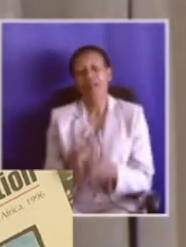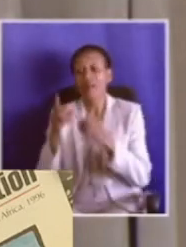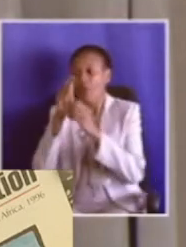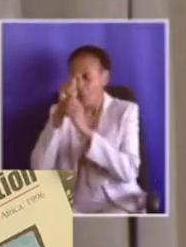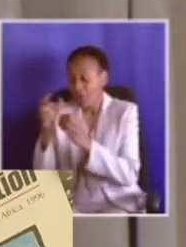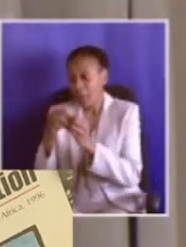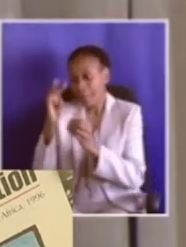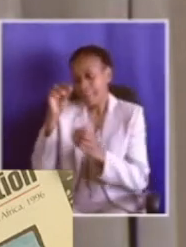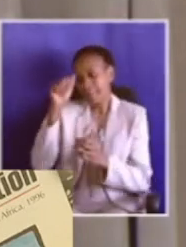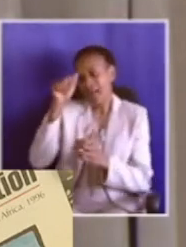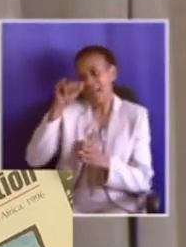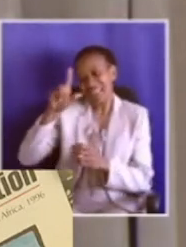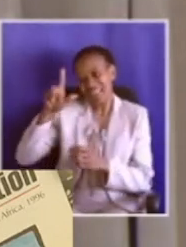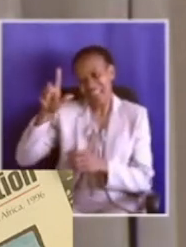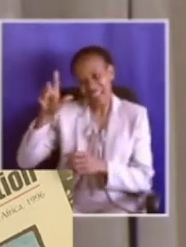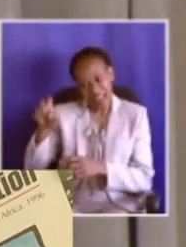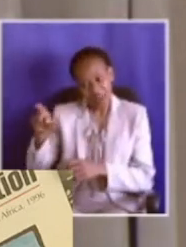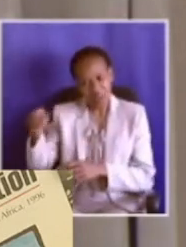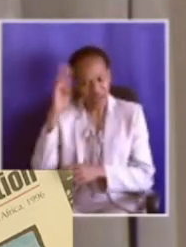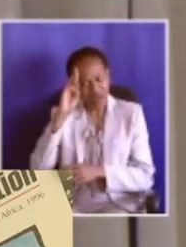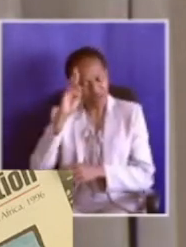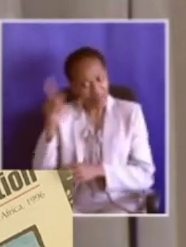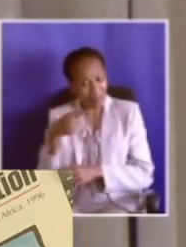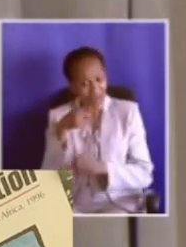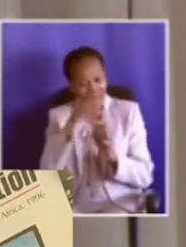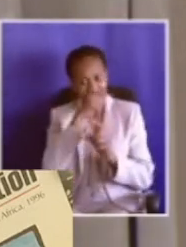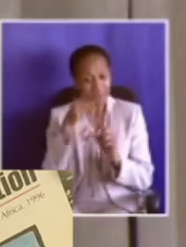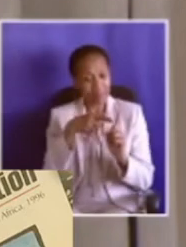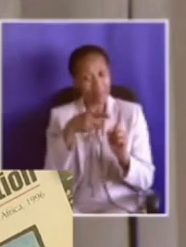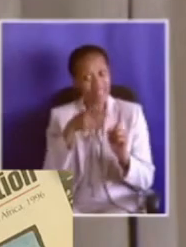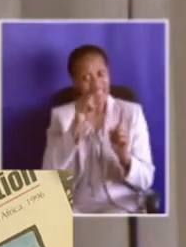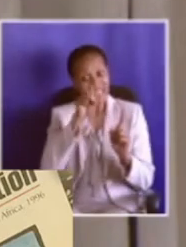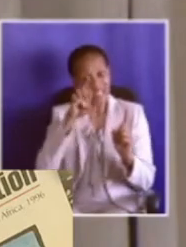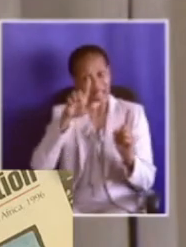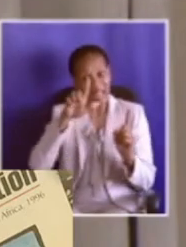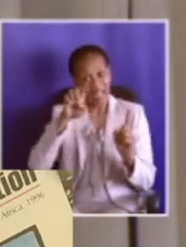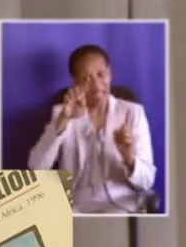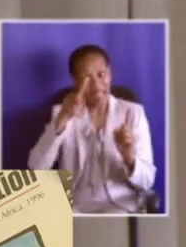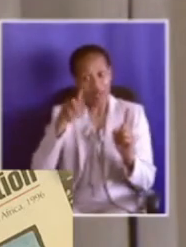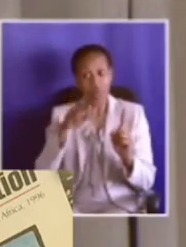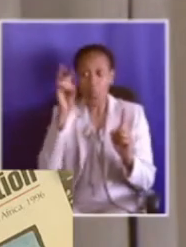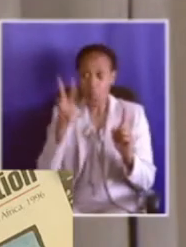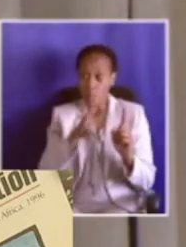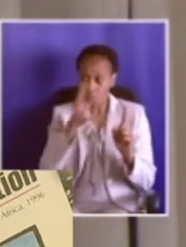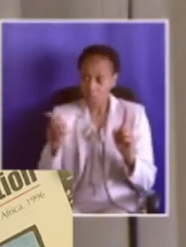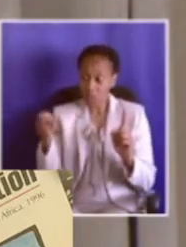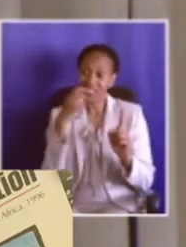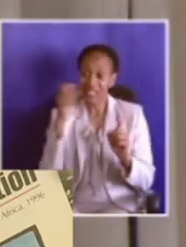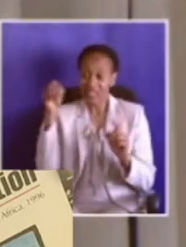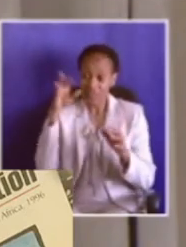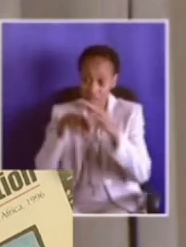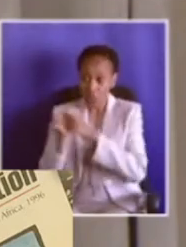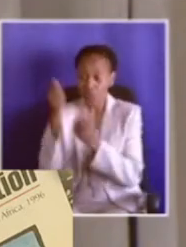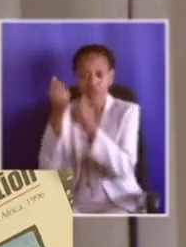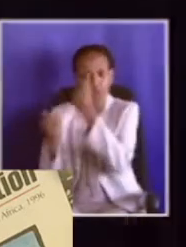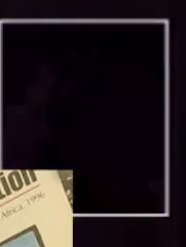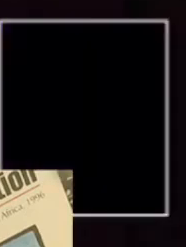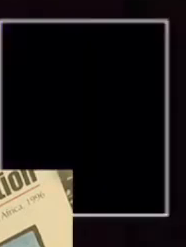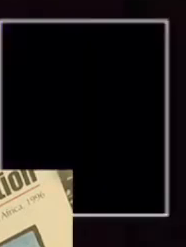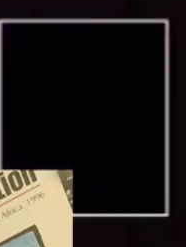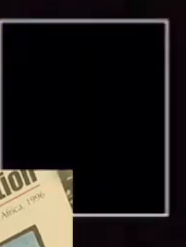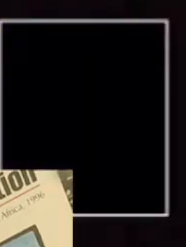the name Honorable Seleku, because he warned you that you will get beaten in court with your decision in Tshwane, but you